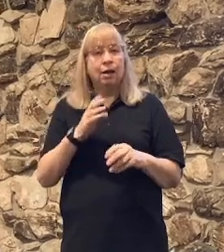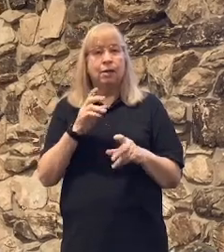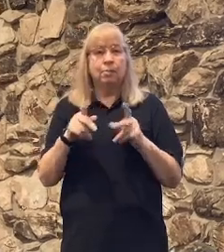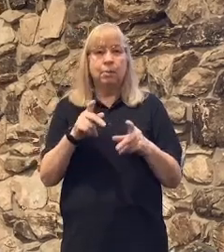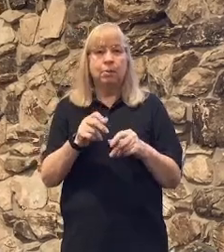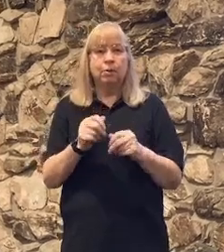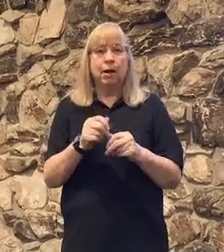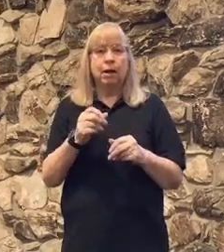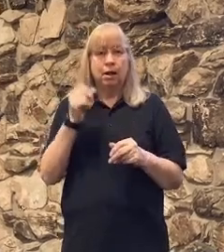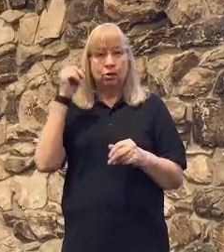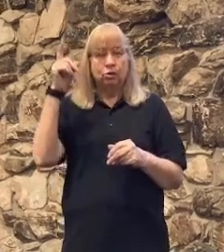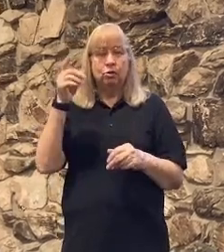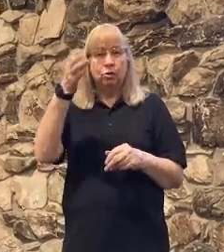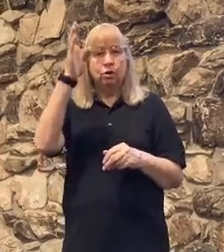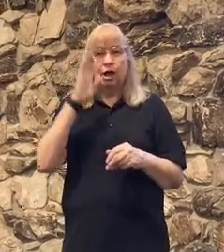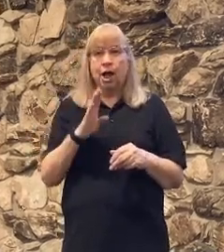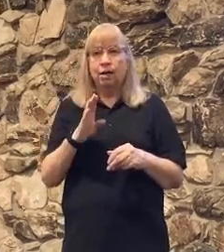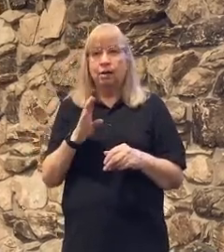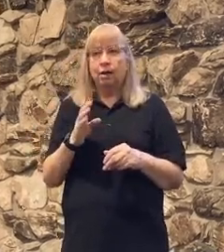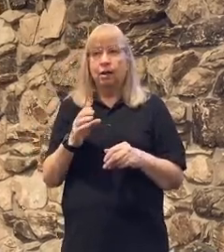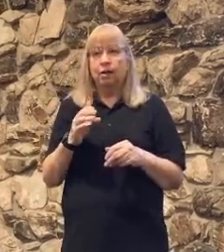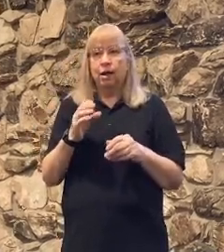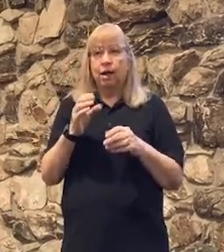So let's go ahead and rip off that last layer.